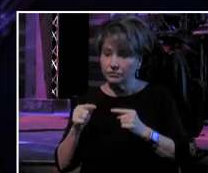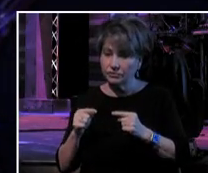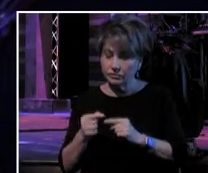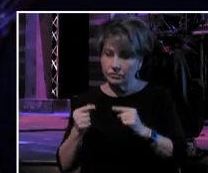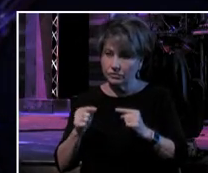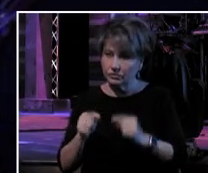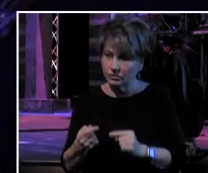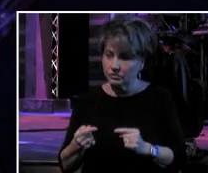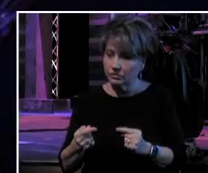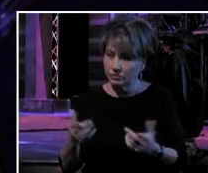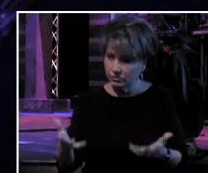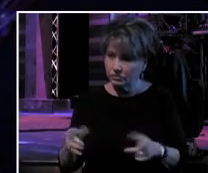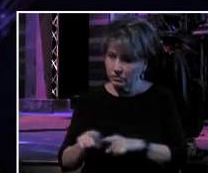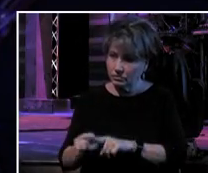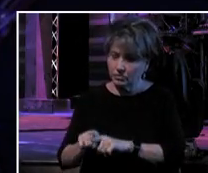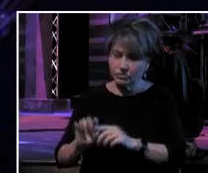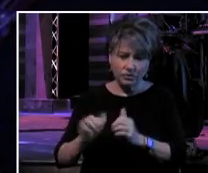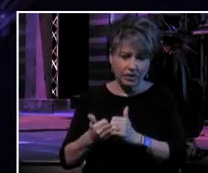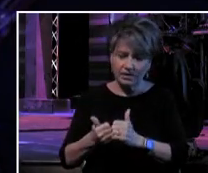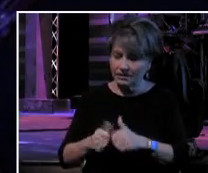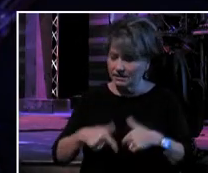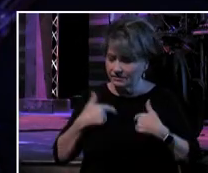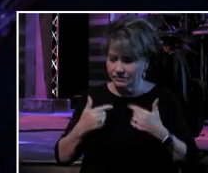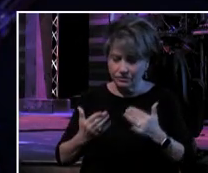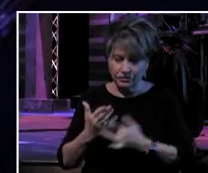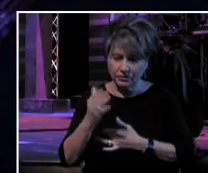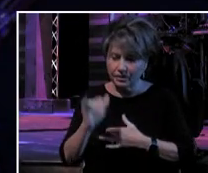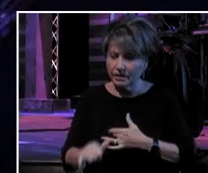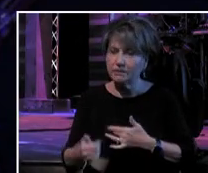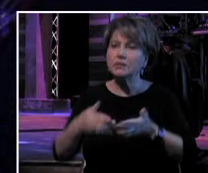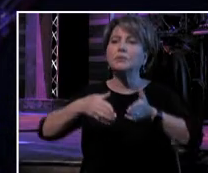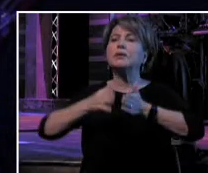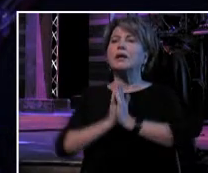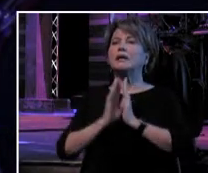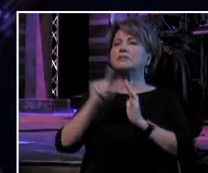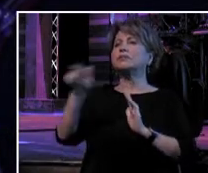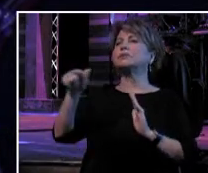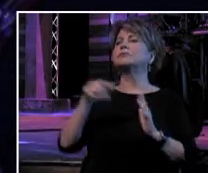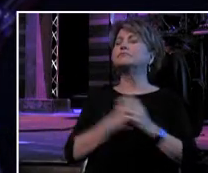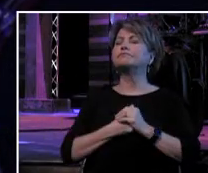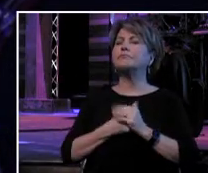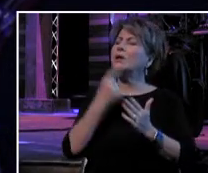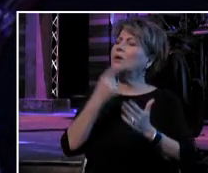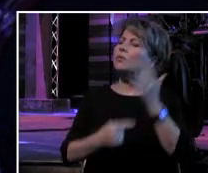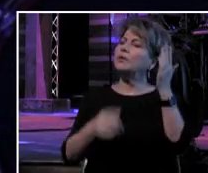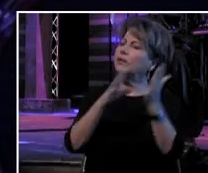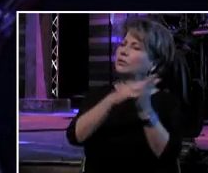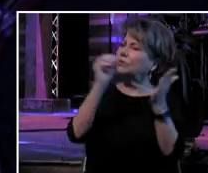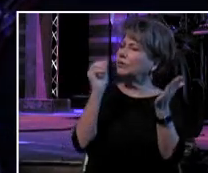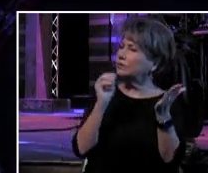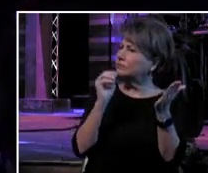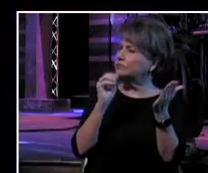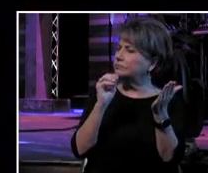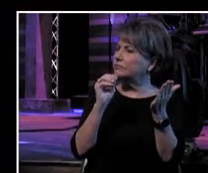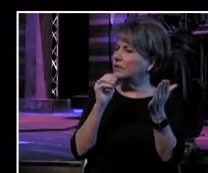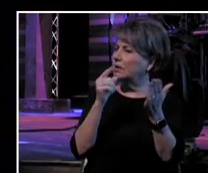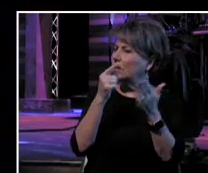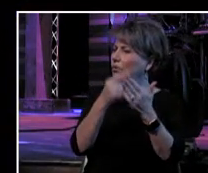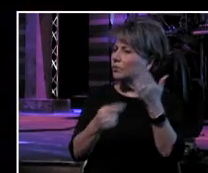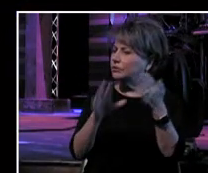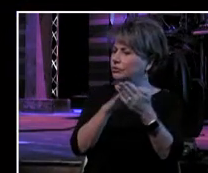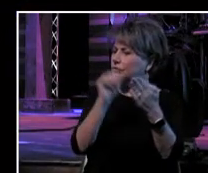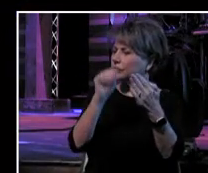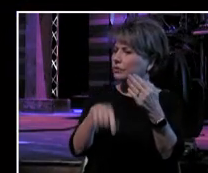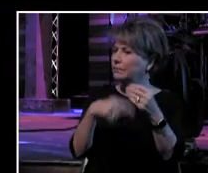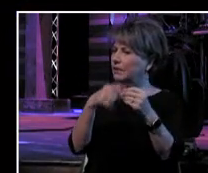I get through what I'm going through? And I would just ask you, what are you discovering? What are you discovering about who Jesus is